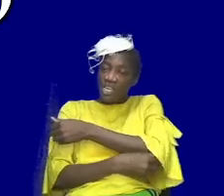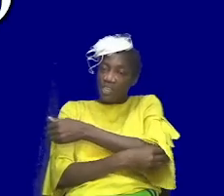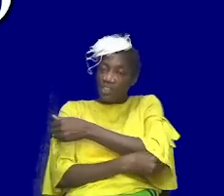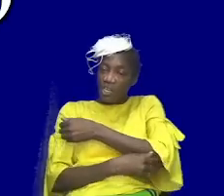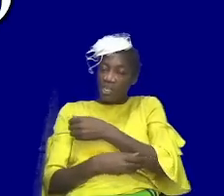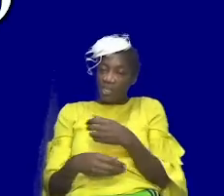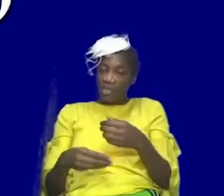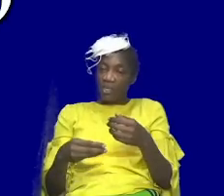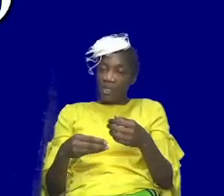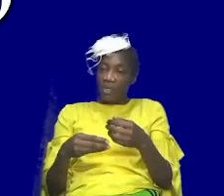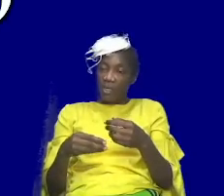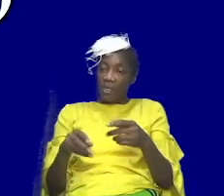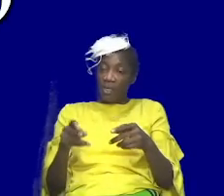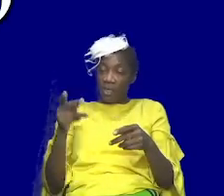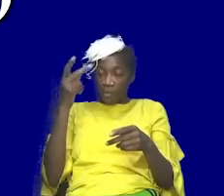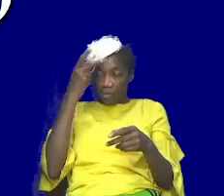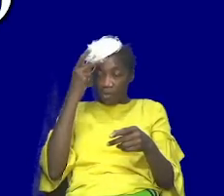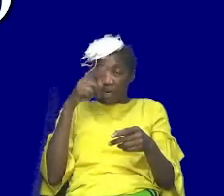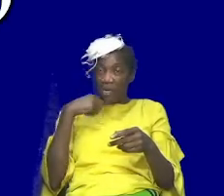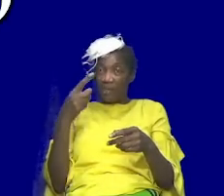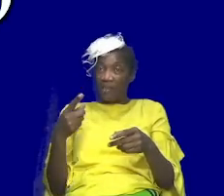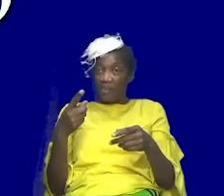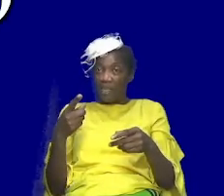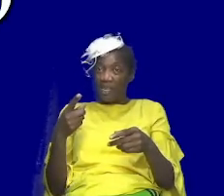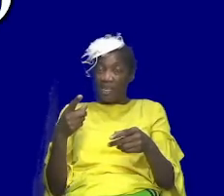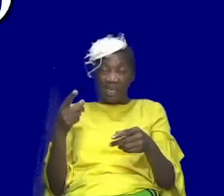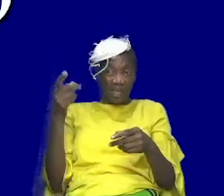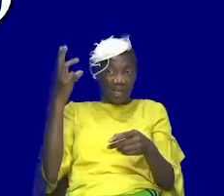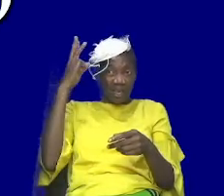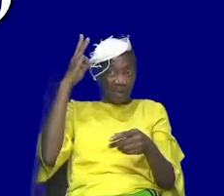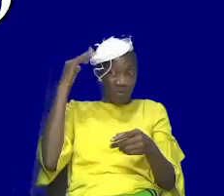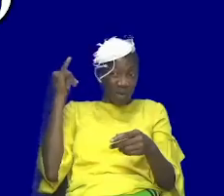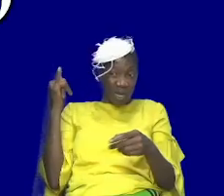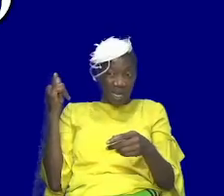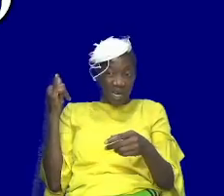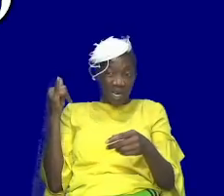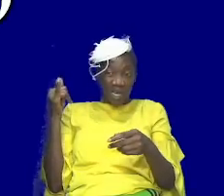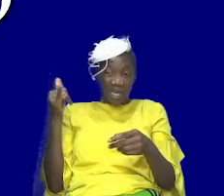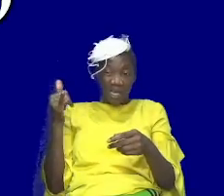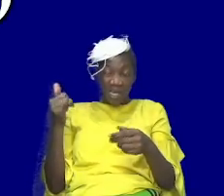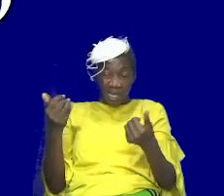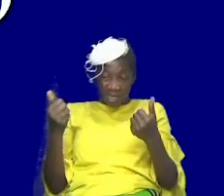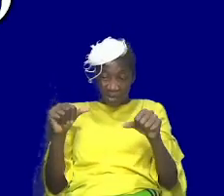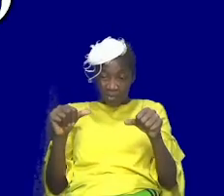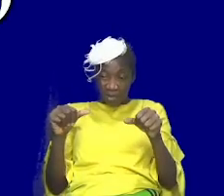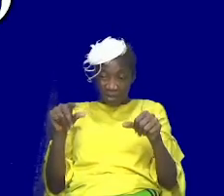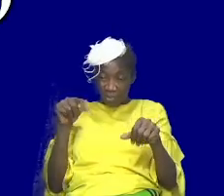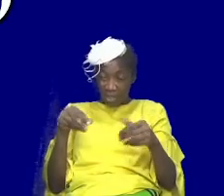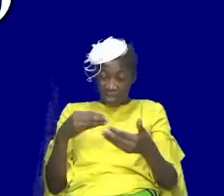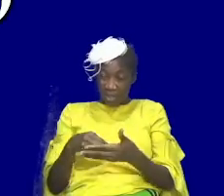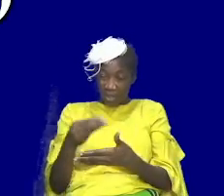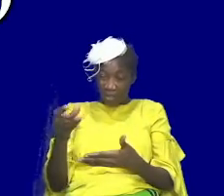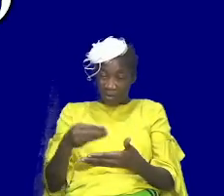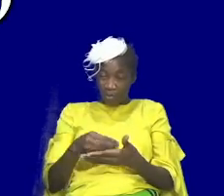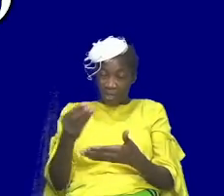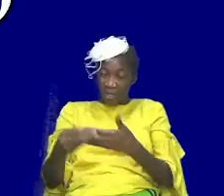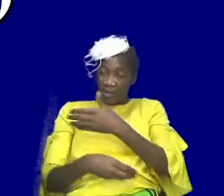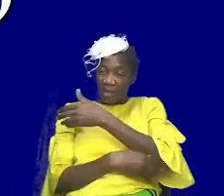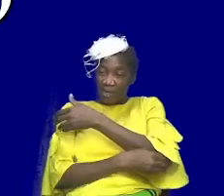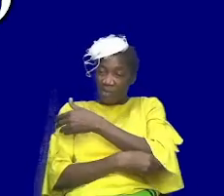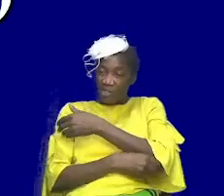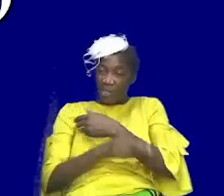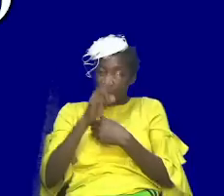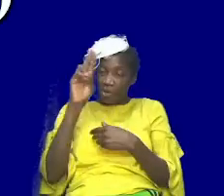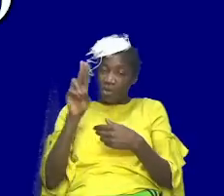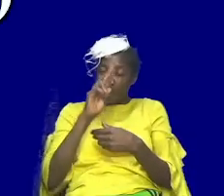trouble. But Paul said, take heed of your bill. You know why he said that? Because it is possible on this expensive, solid foundation for us to